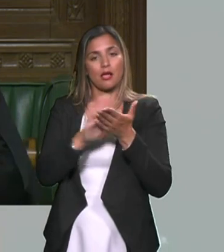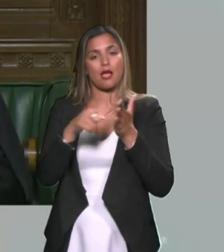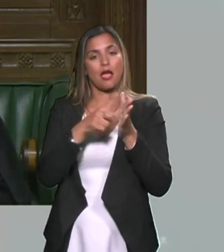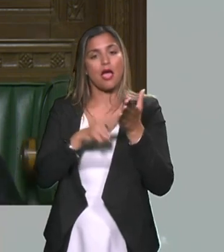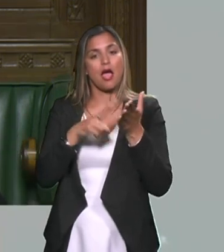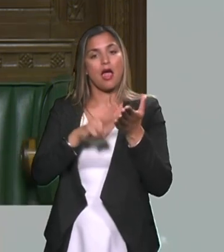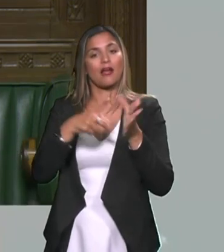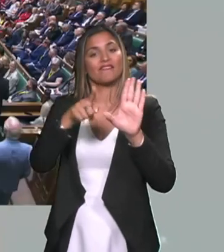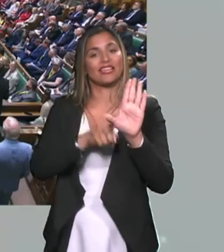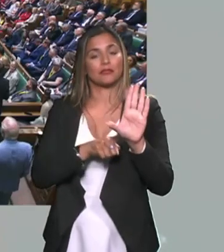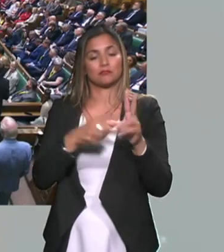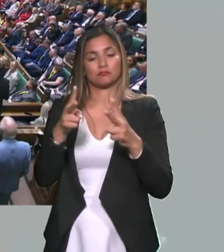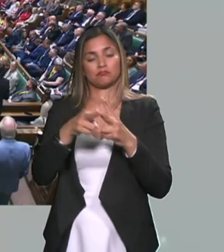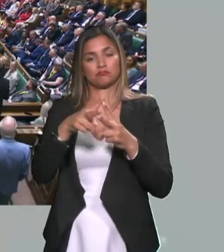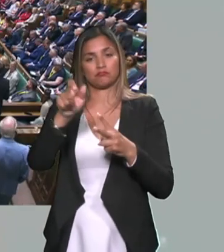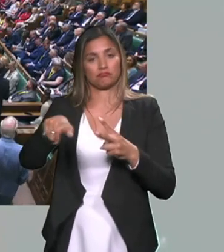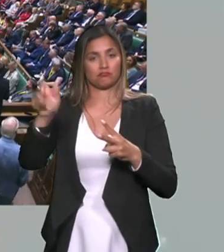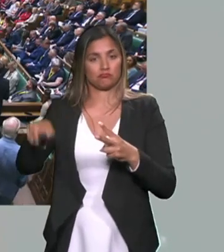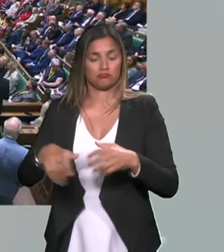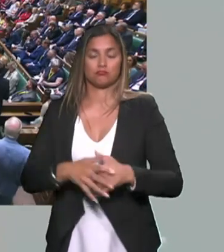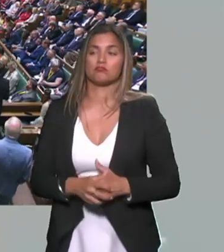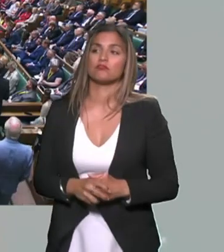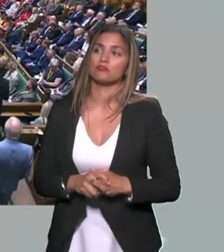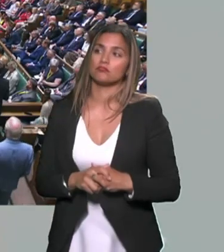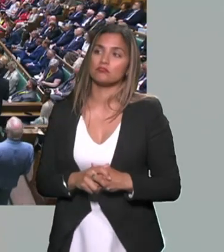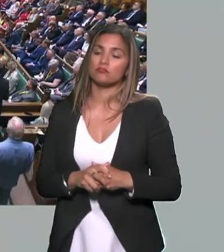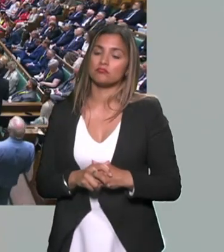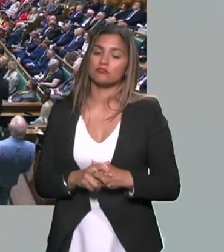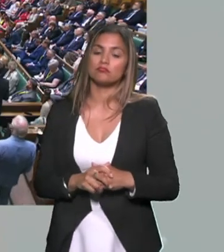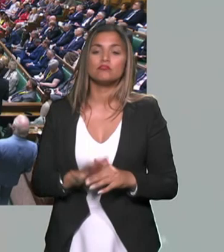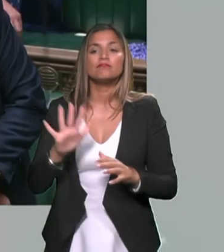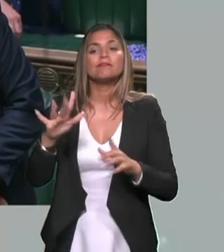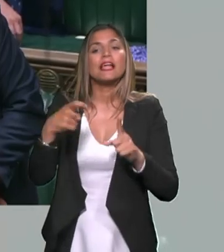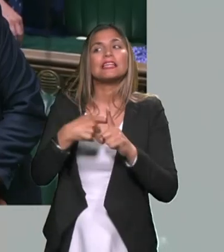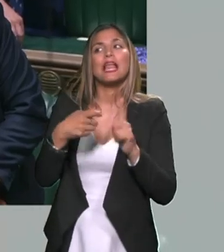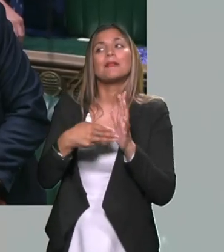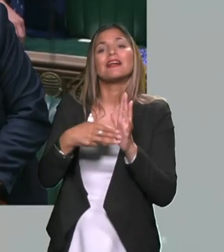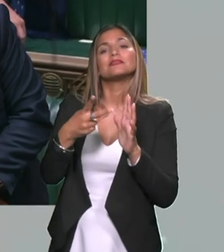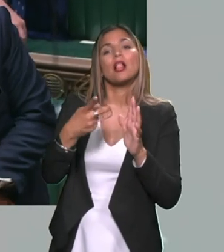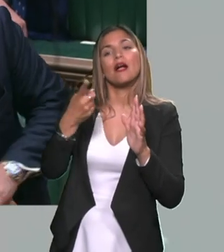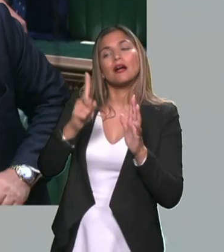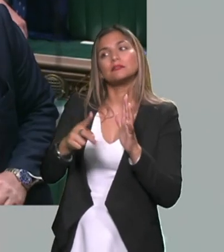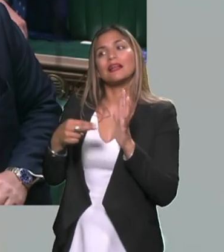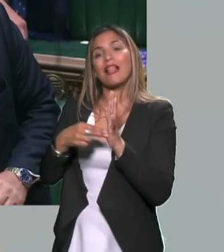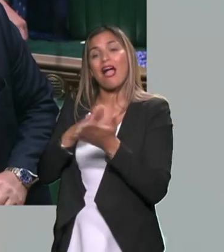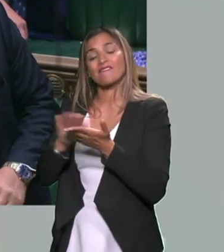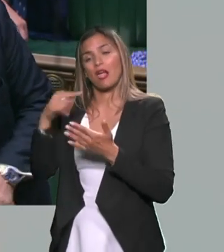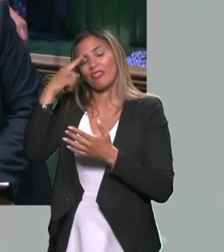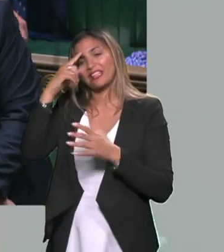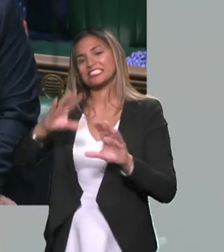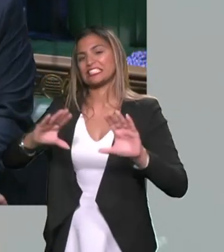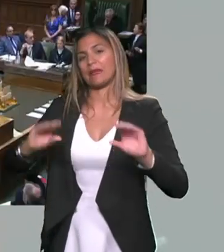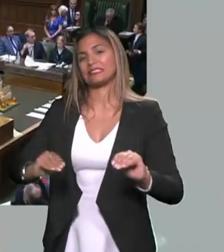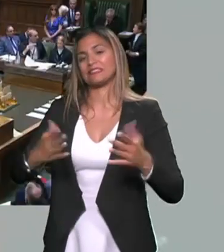Leader will pick it up. Mr. Speaker, I beg to move that Kenny McGaskill and Neil Hanvey be suspended from the service of this